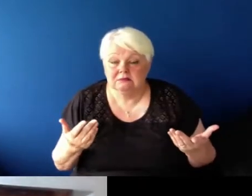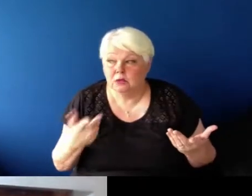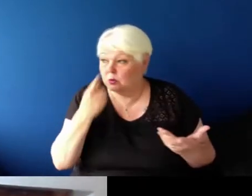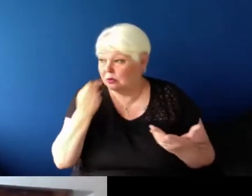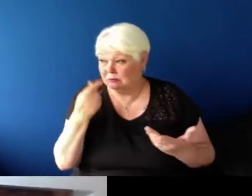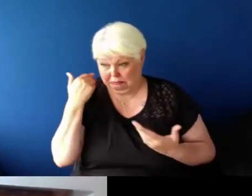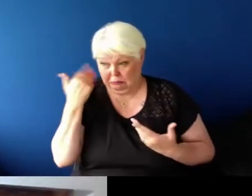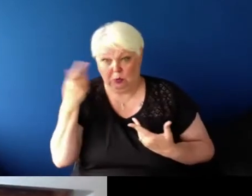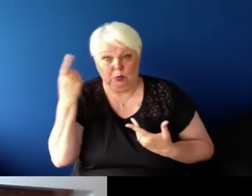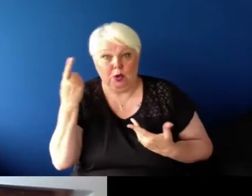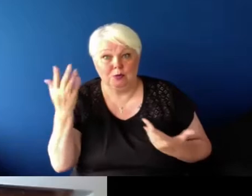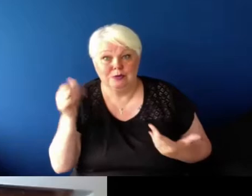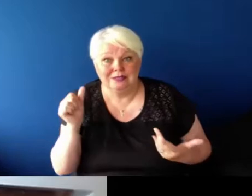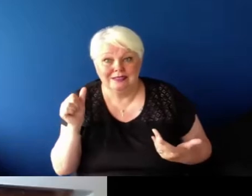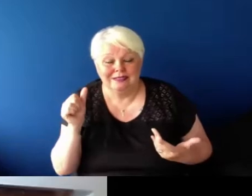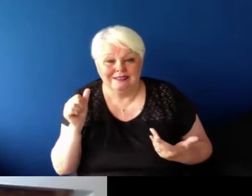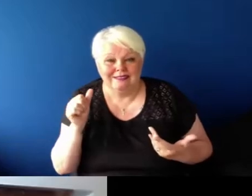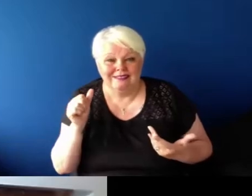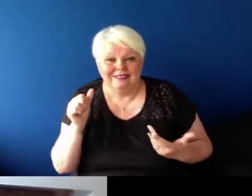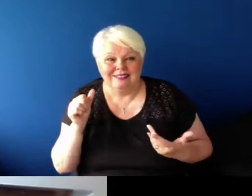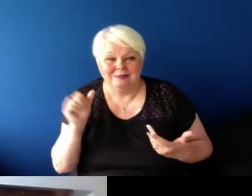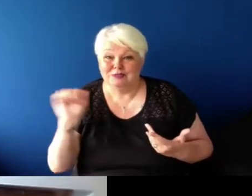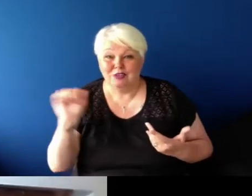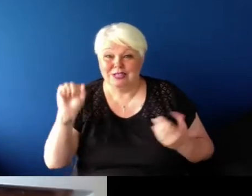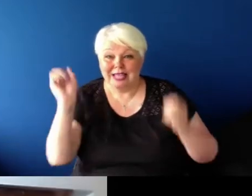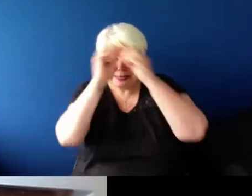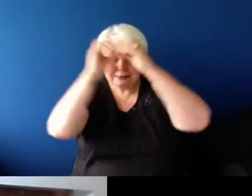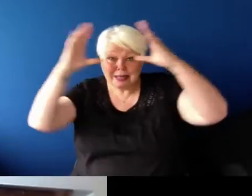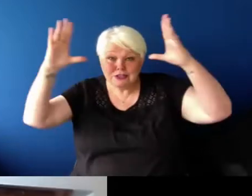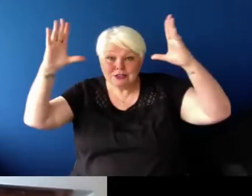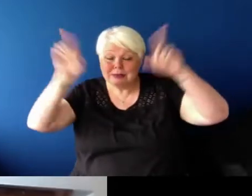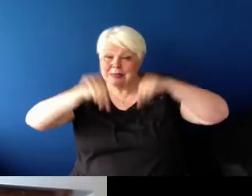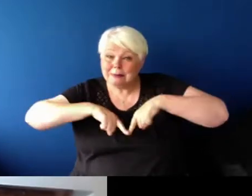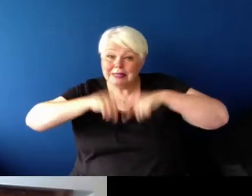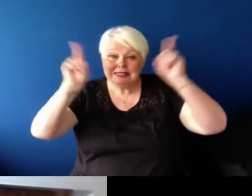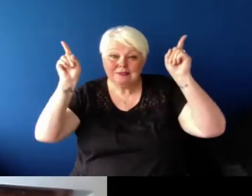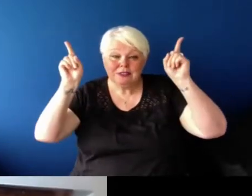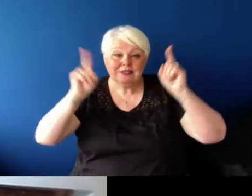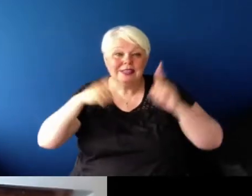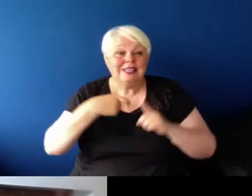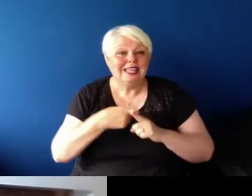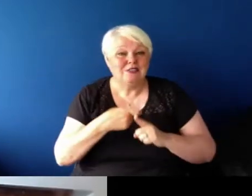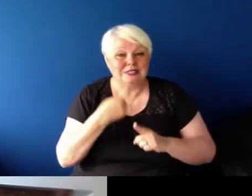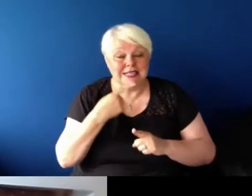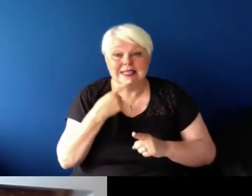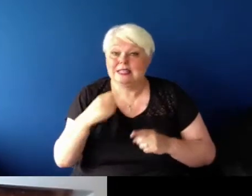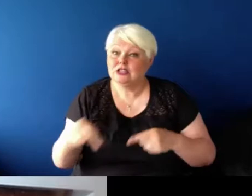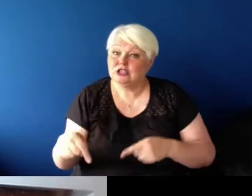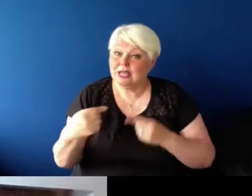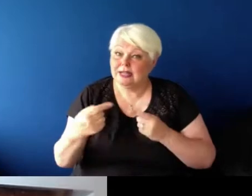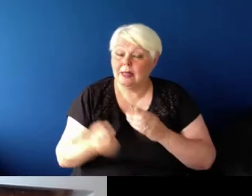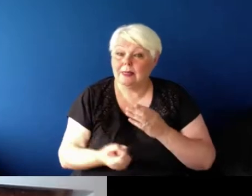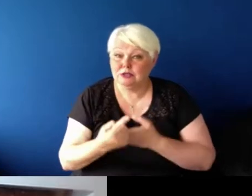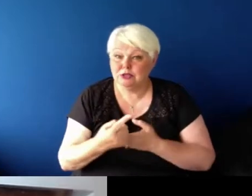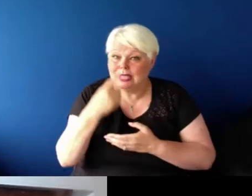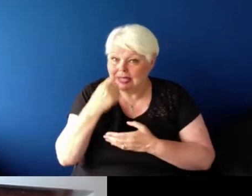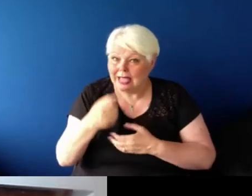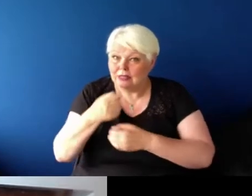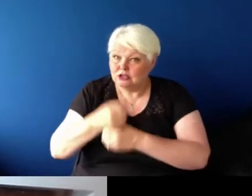might be something we've not yet imagined. I think that's just the challenge and the opportunity, is can the church be open